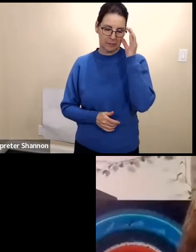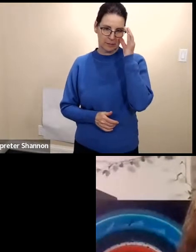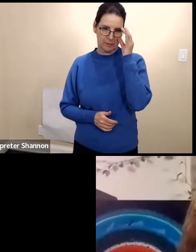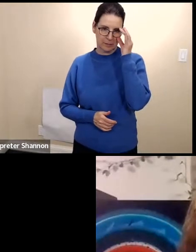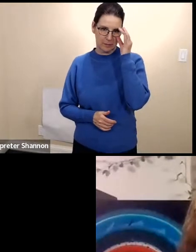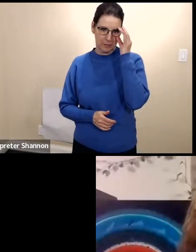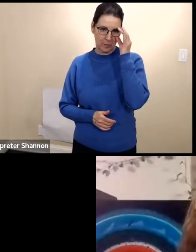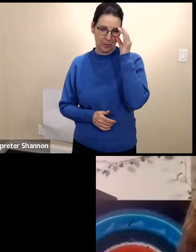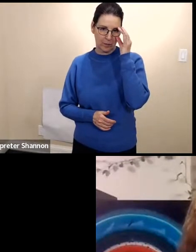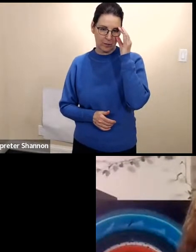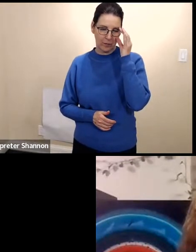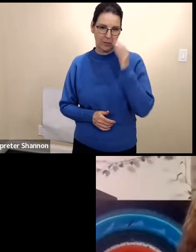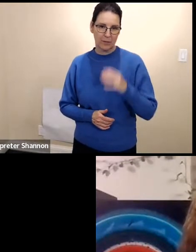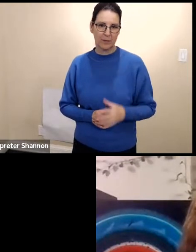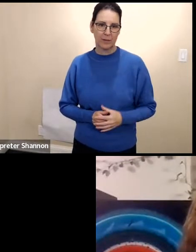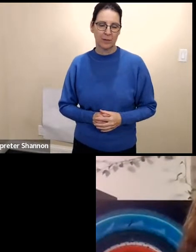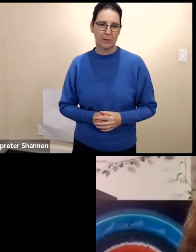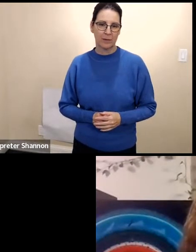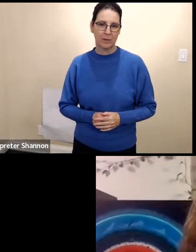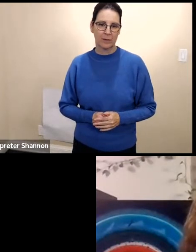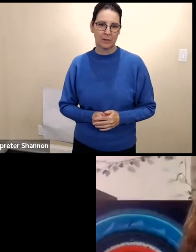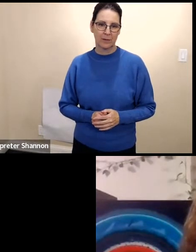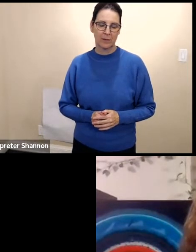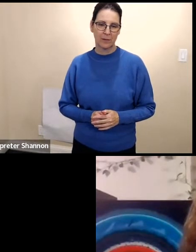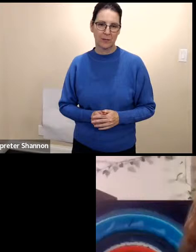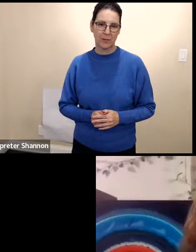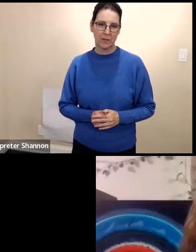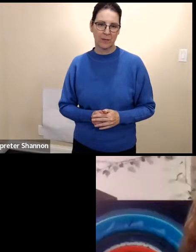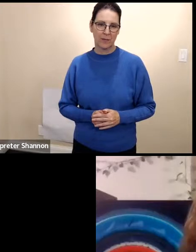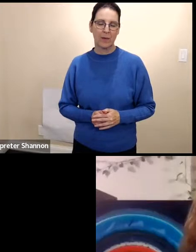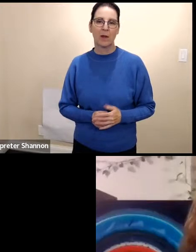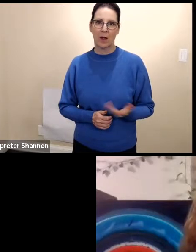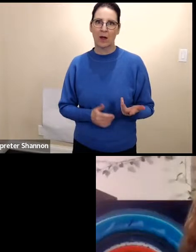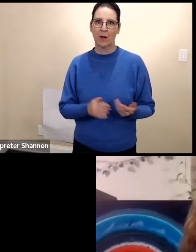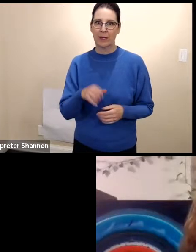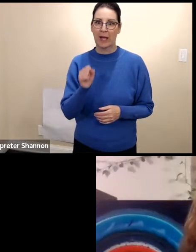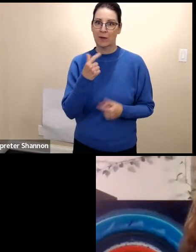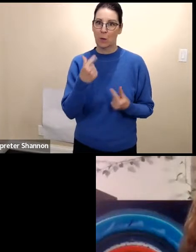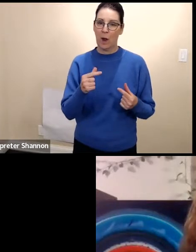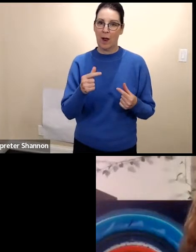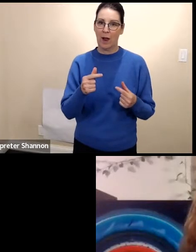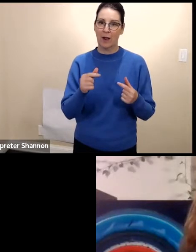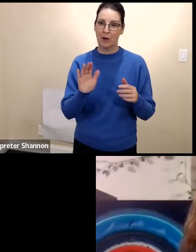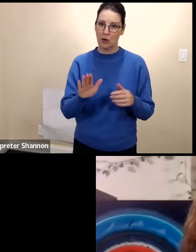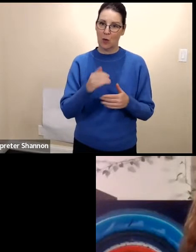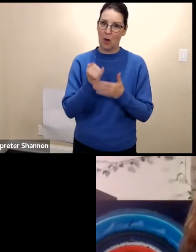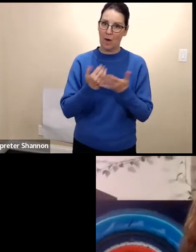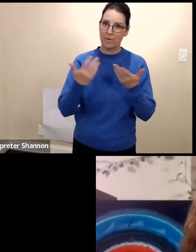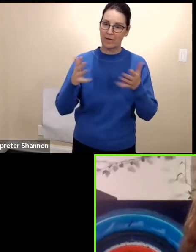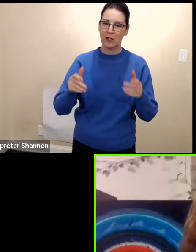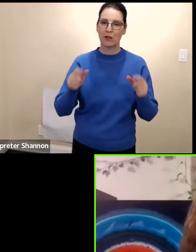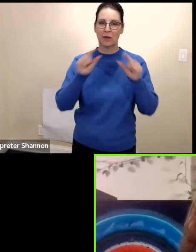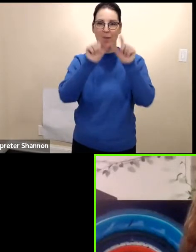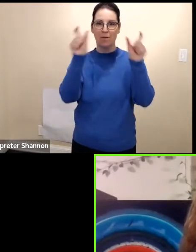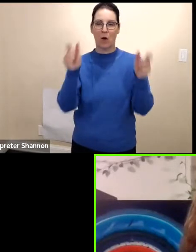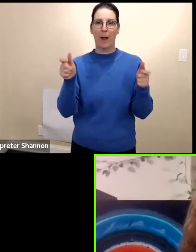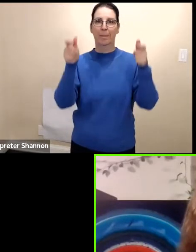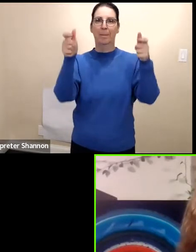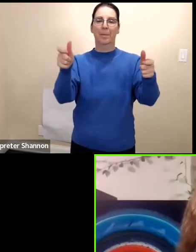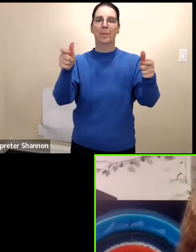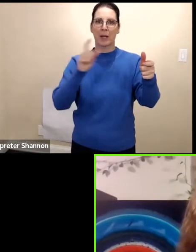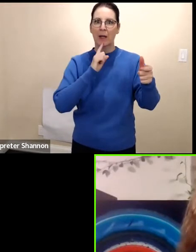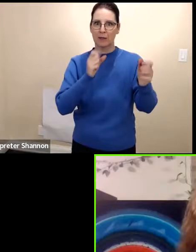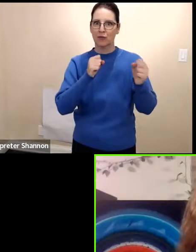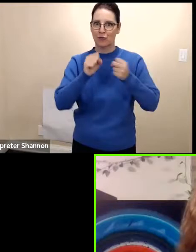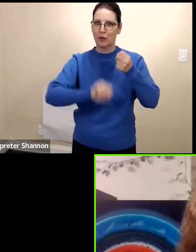uh supported and structured on on the wall for sure yeah it's uh with the resin